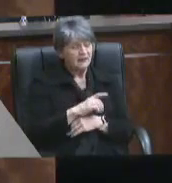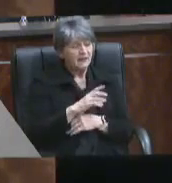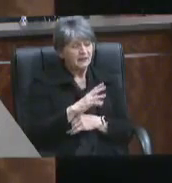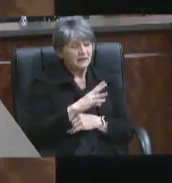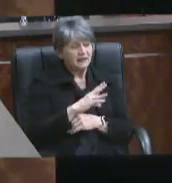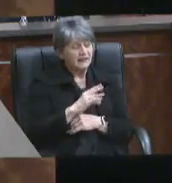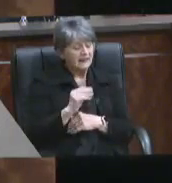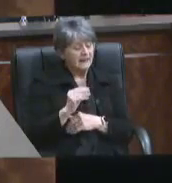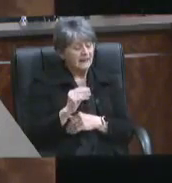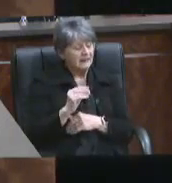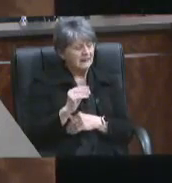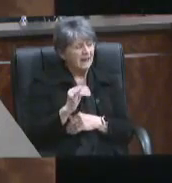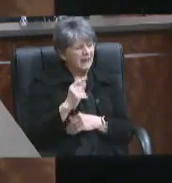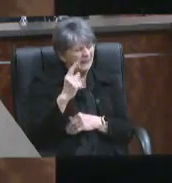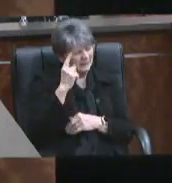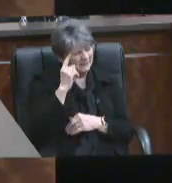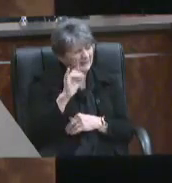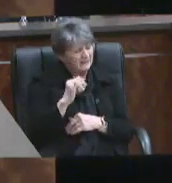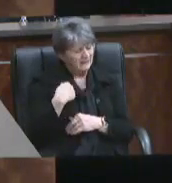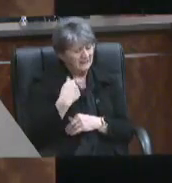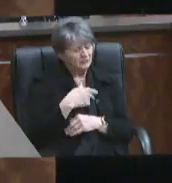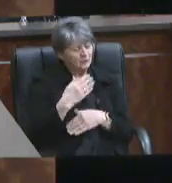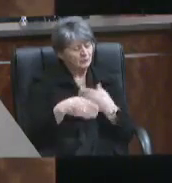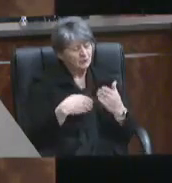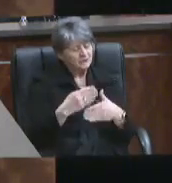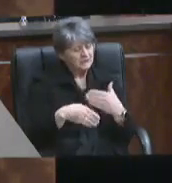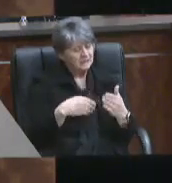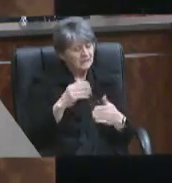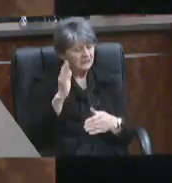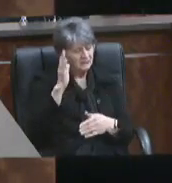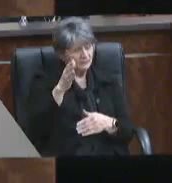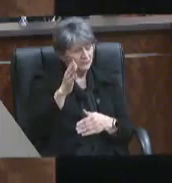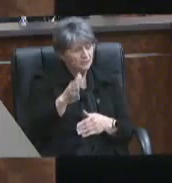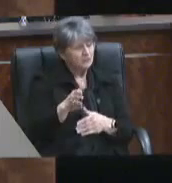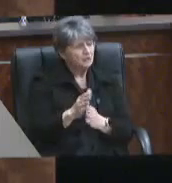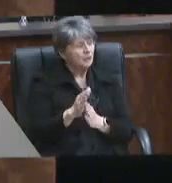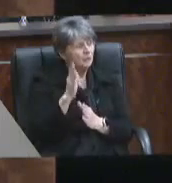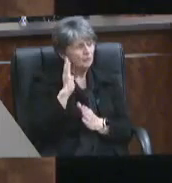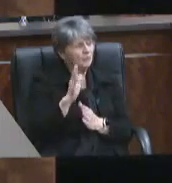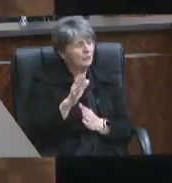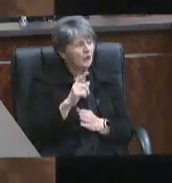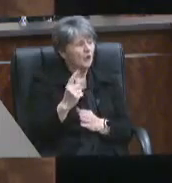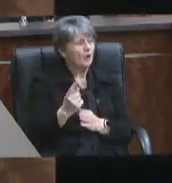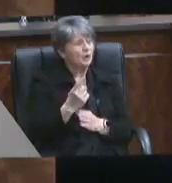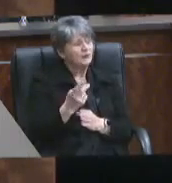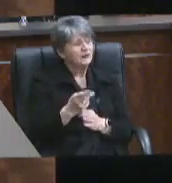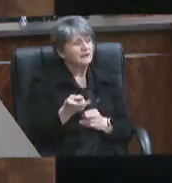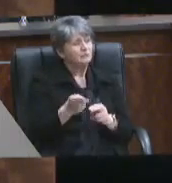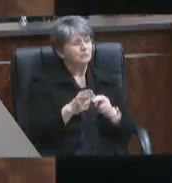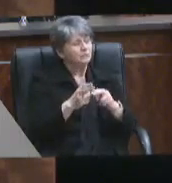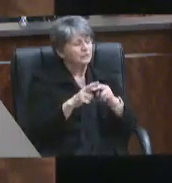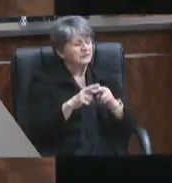think as we move forward with this as an annual event, it'll only grow. So thank you all very much for your work.